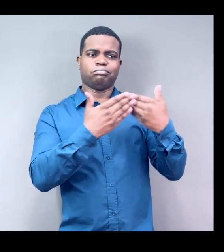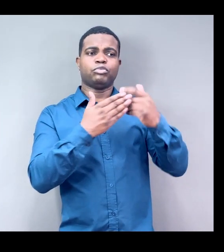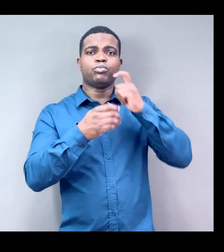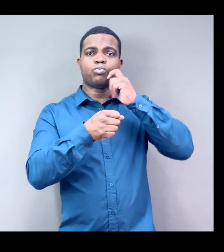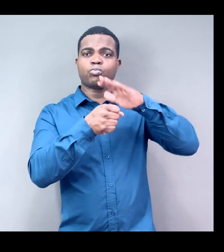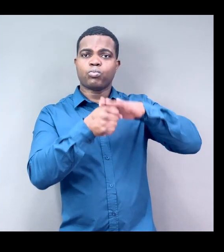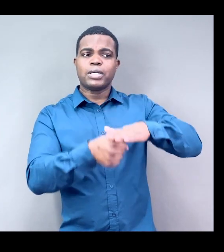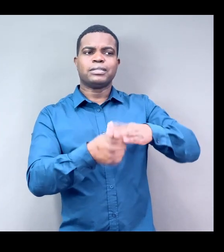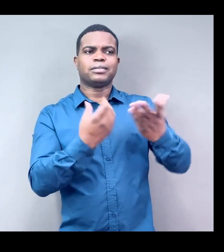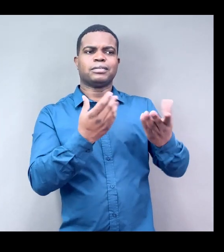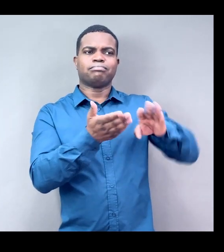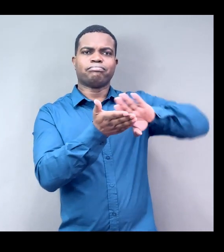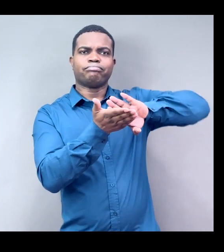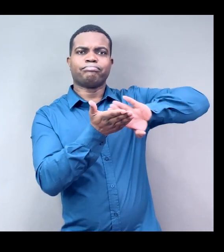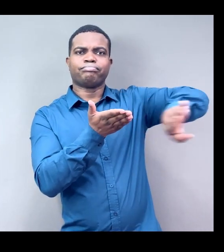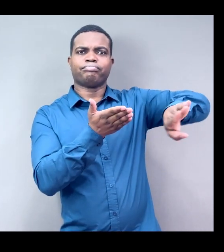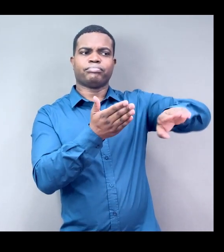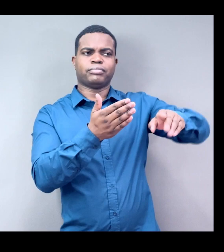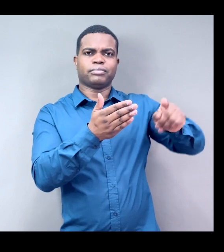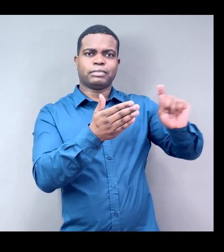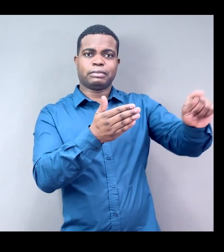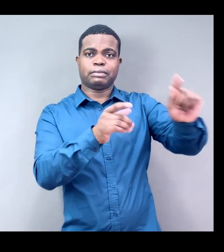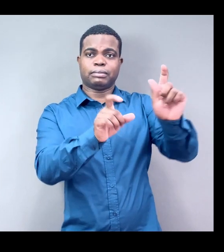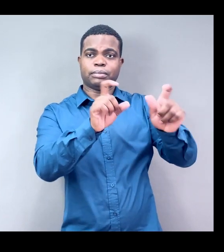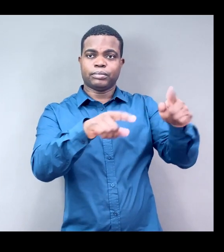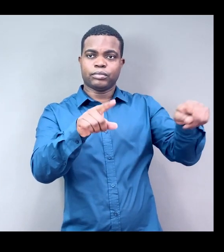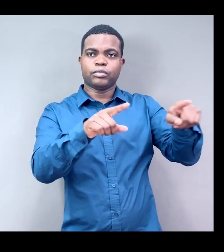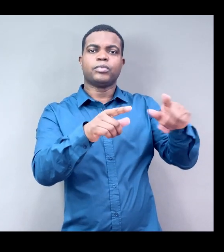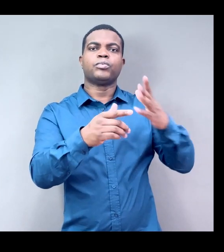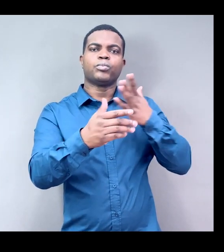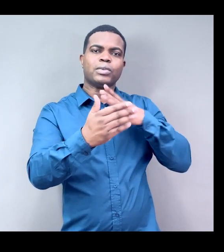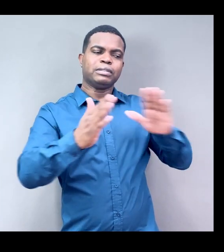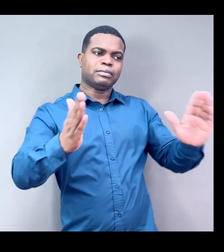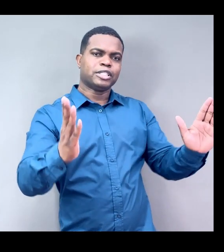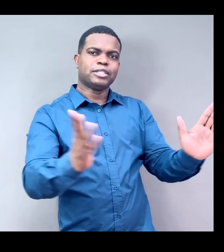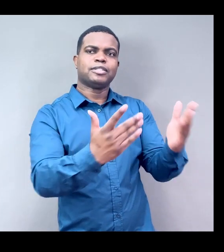to encourage marginalized and racialized community